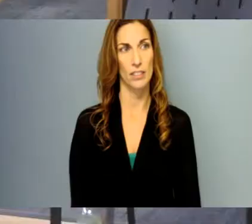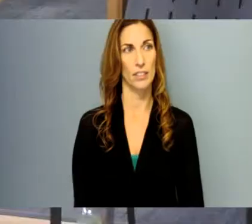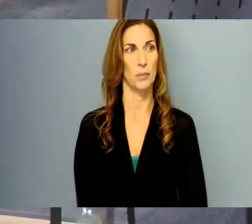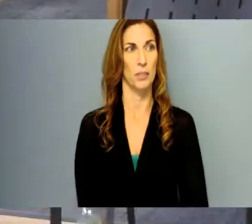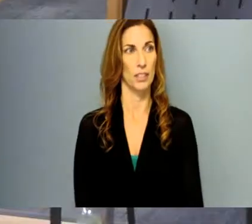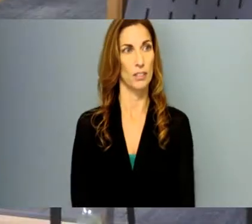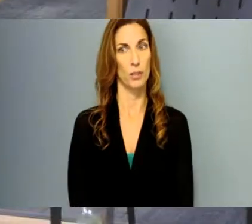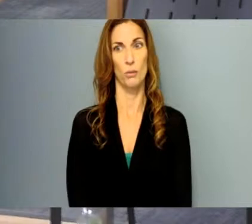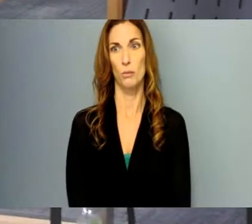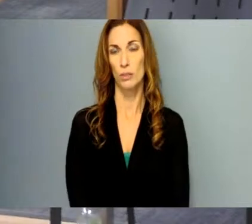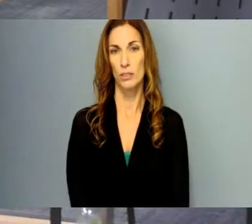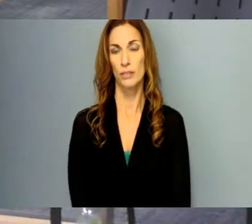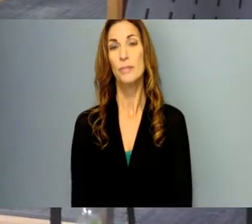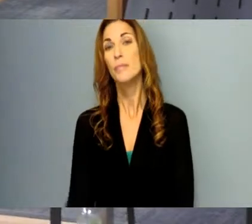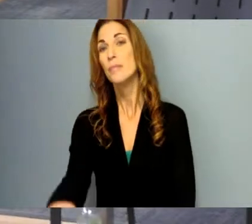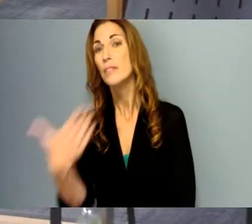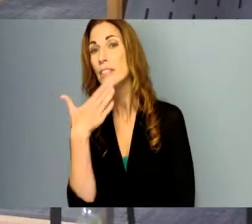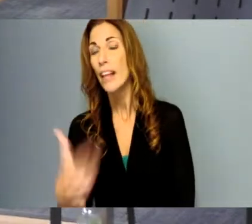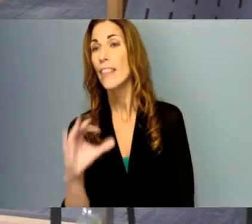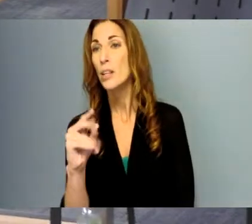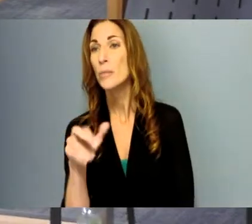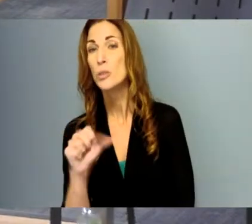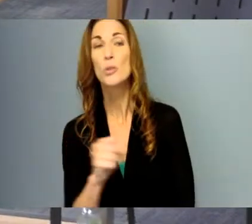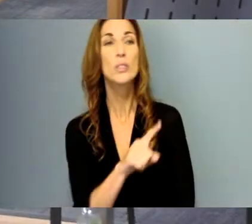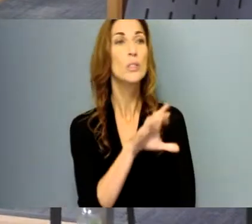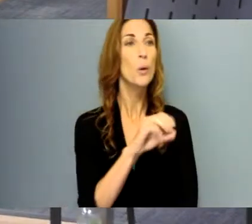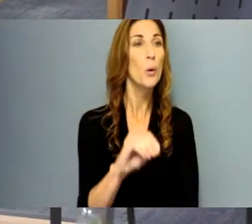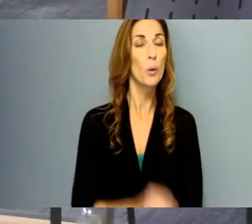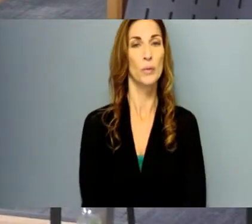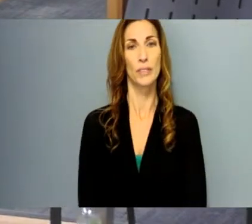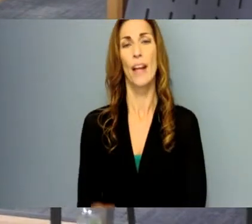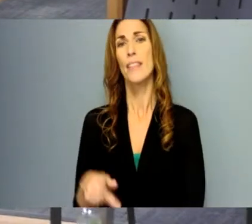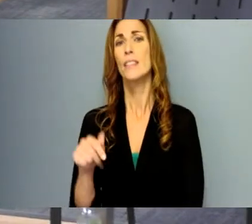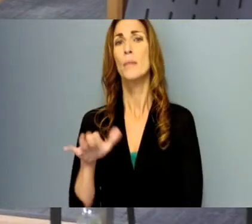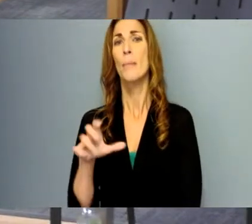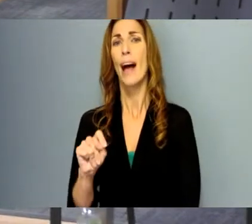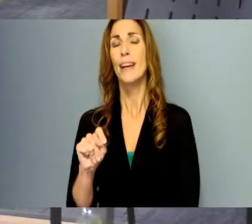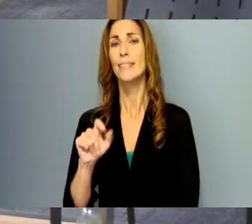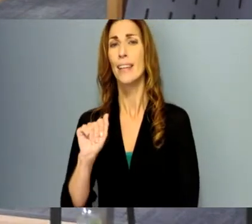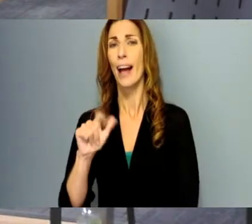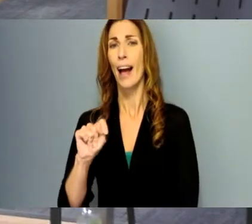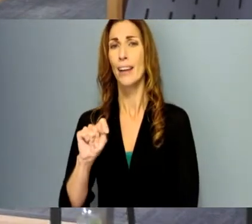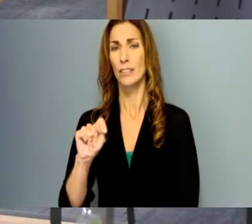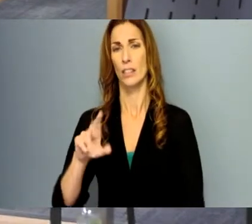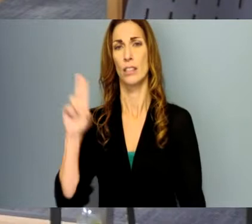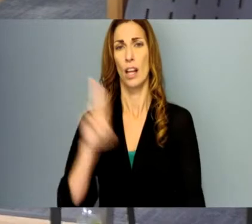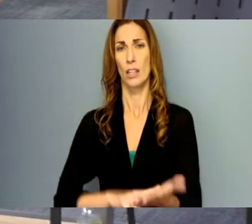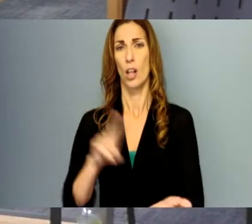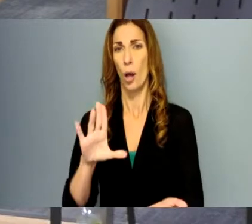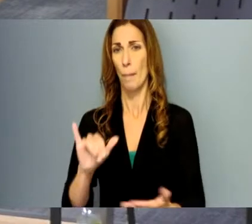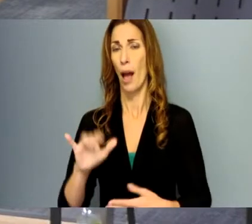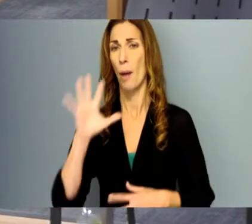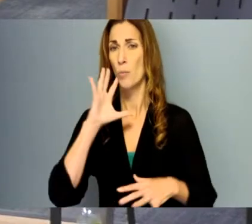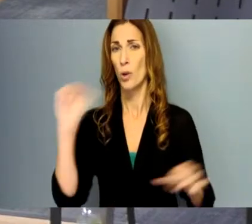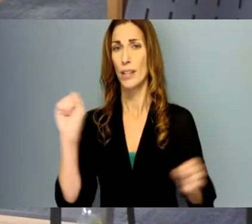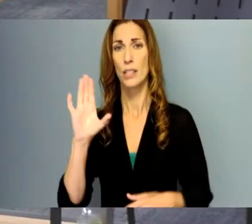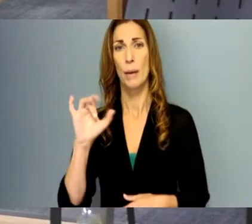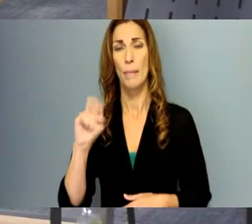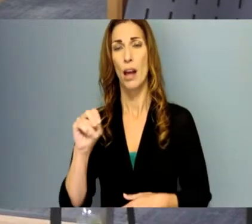Thank you, Commissioners. Thank you, COO. This is the PACT Act, which was signed into law by President Biden on October